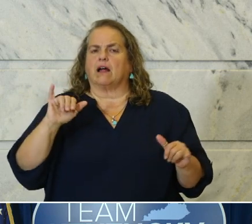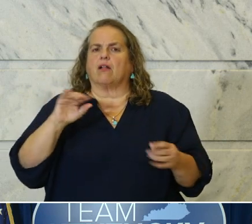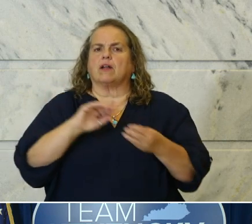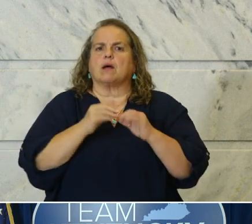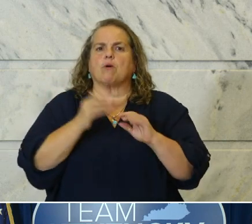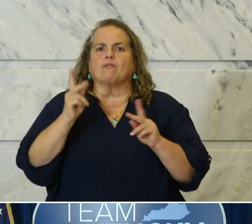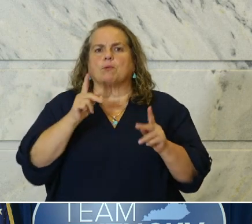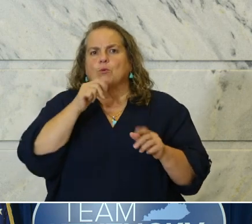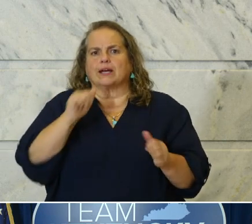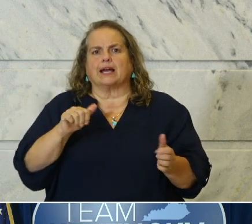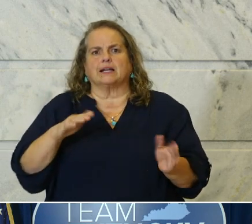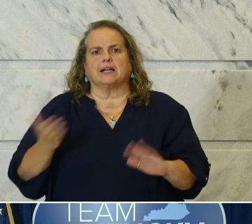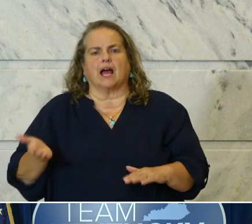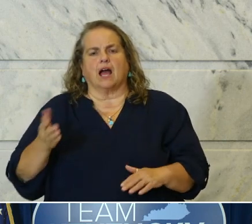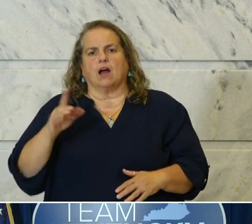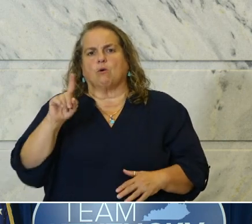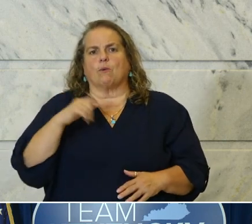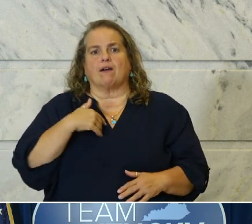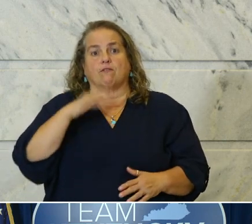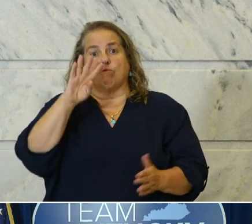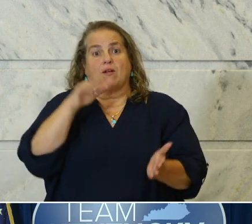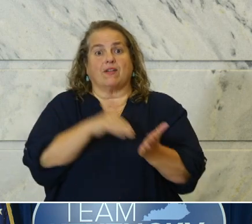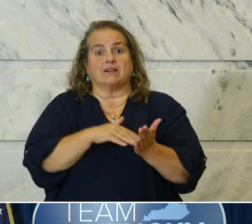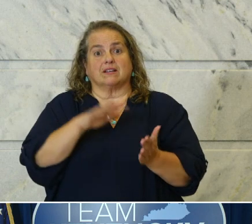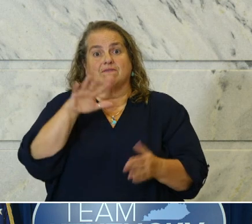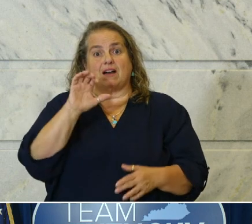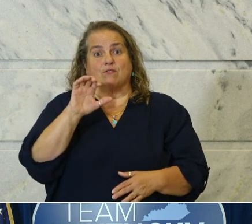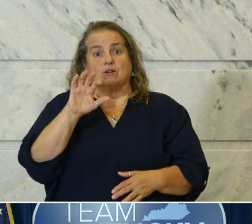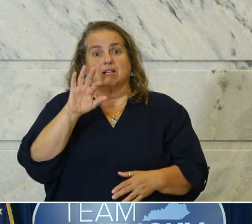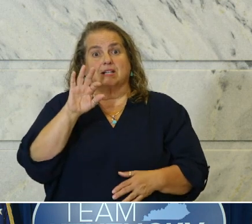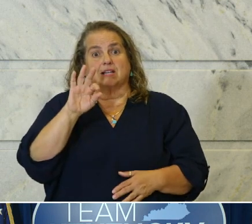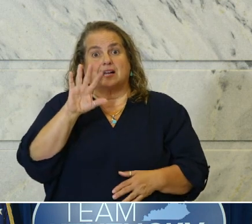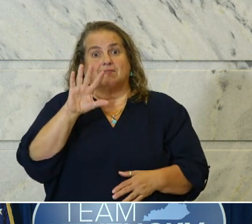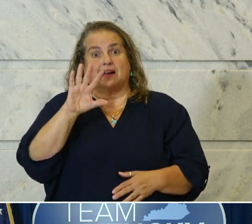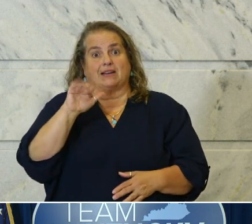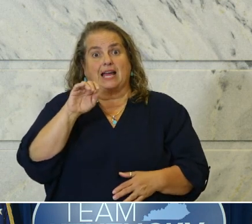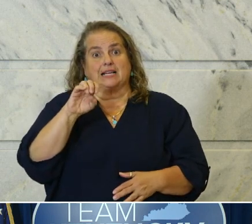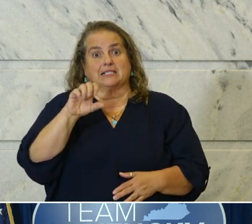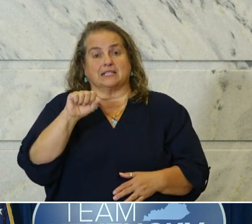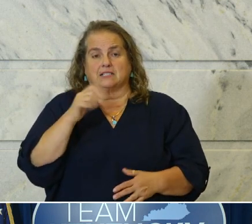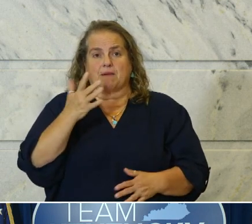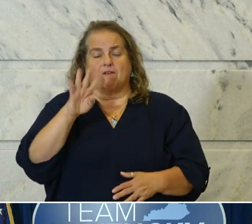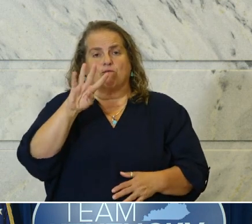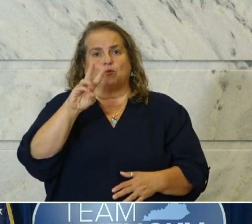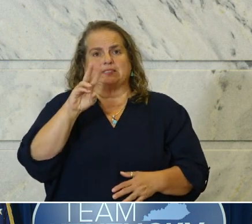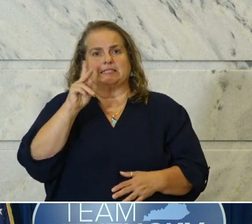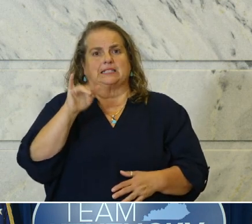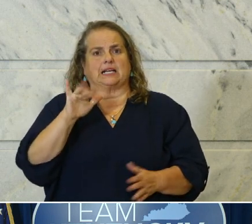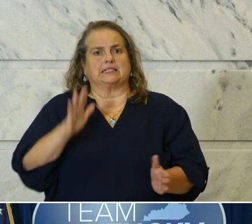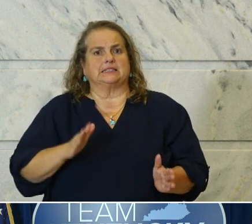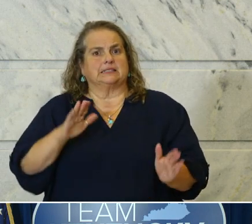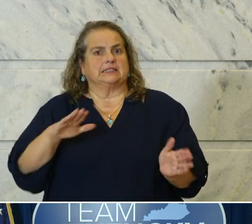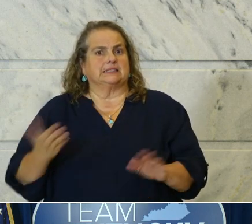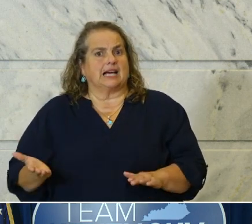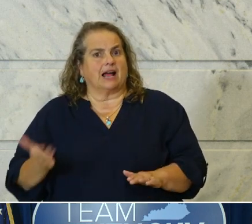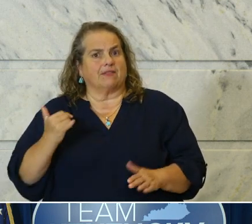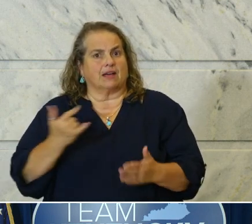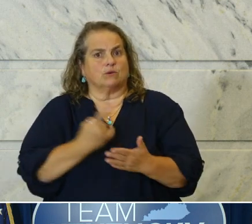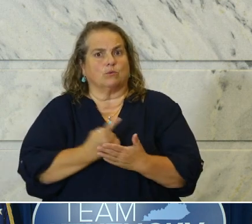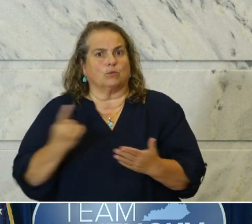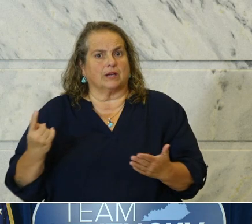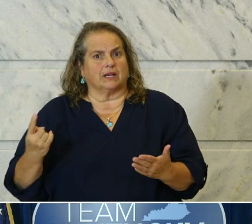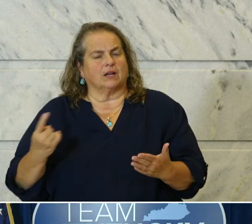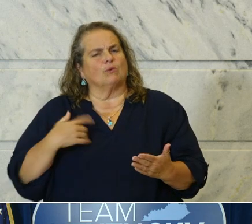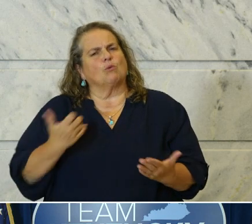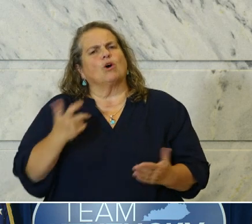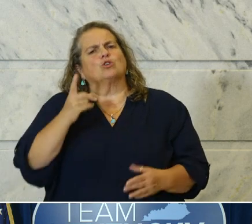have 4,597 cases, we're still losing, about 46 Kentuckians. And we want to